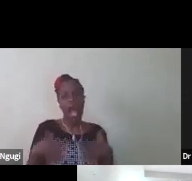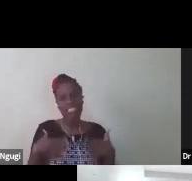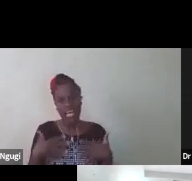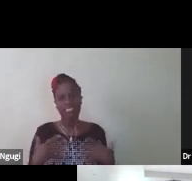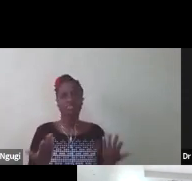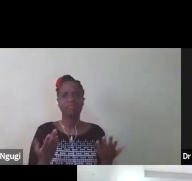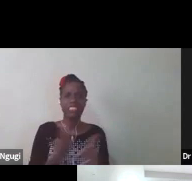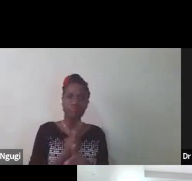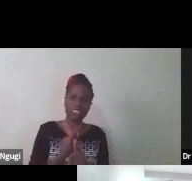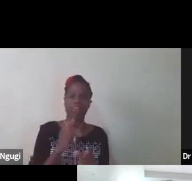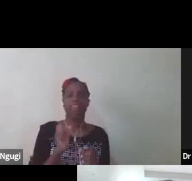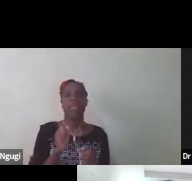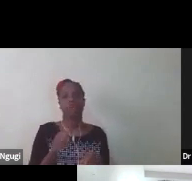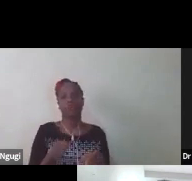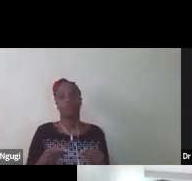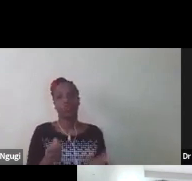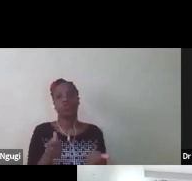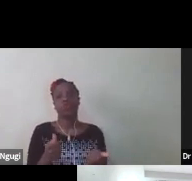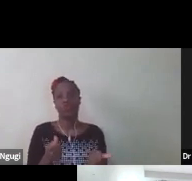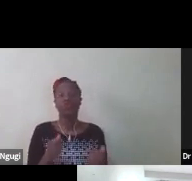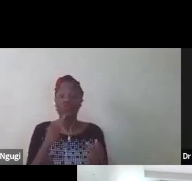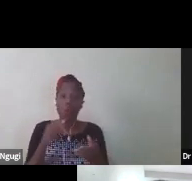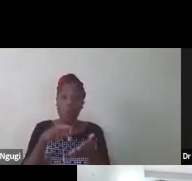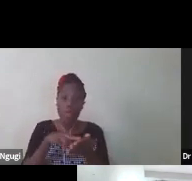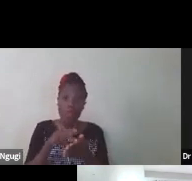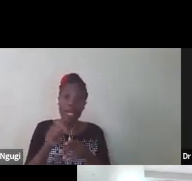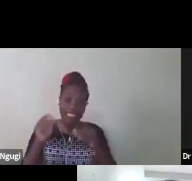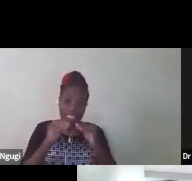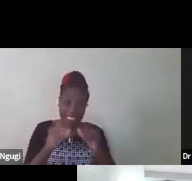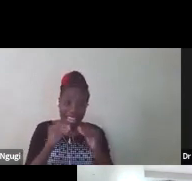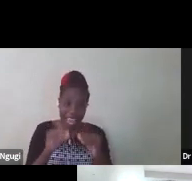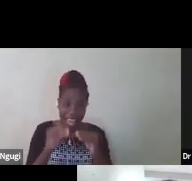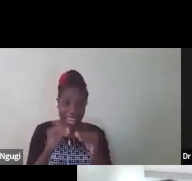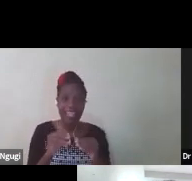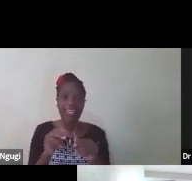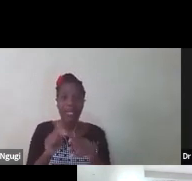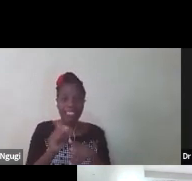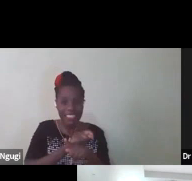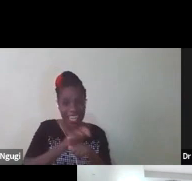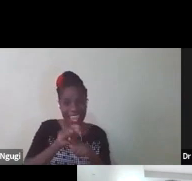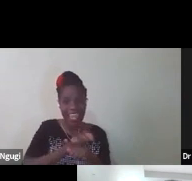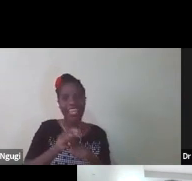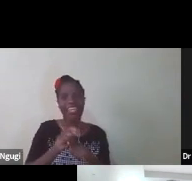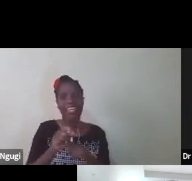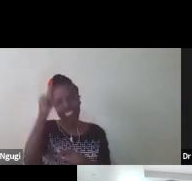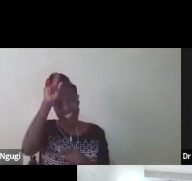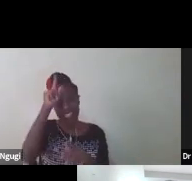assurance that they can handle. So it's a question of training, which we have begun. We began negotiating with them, training them. And